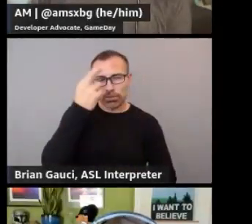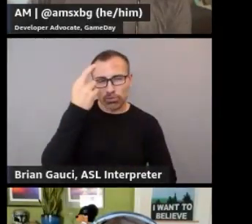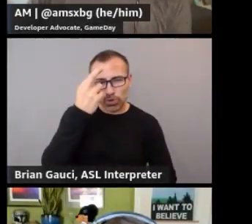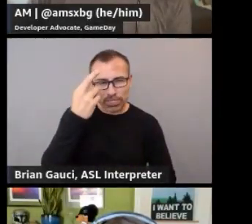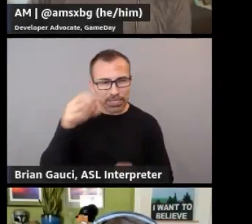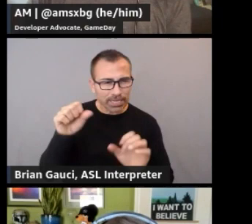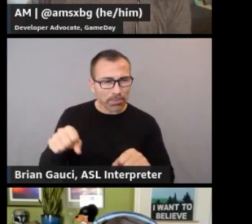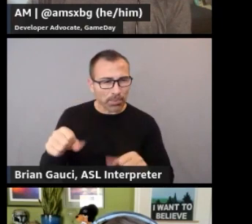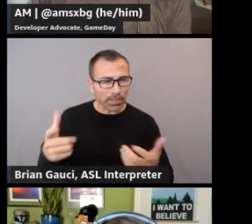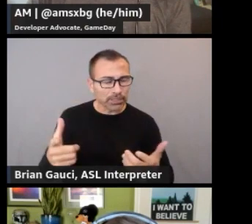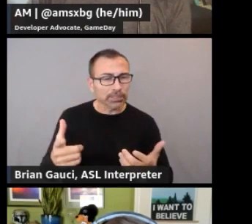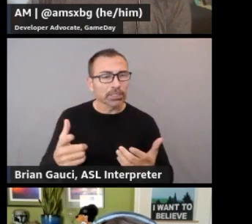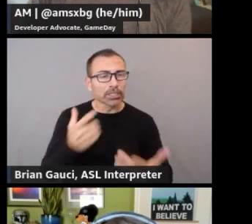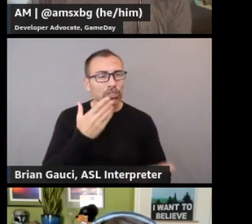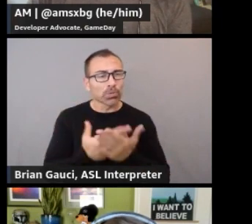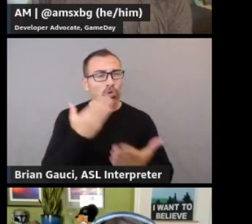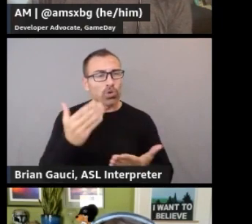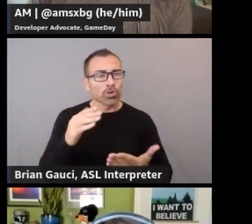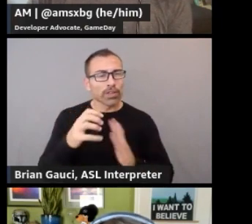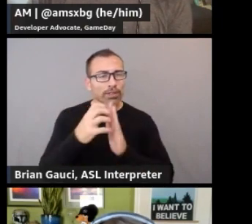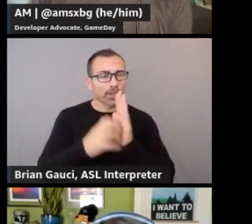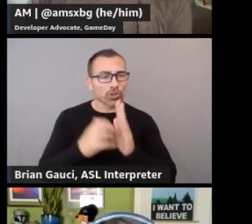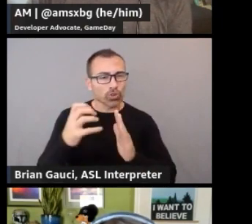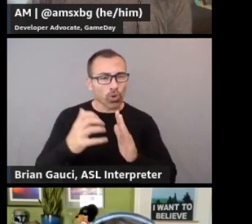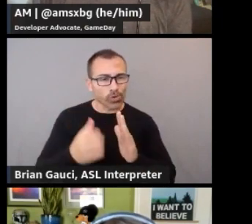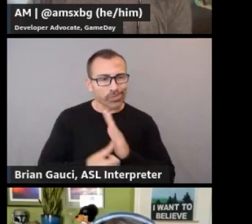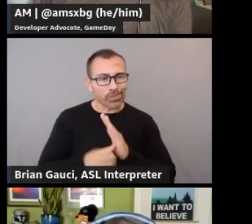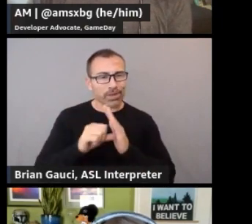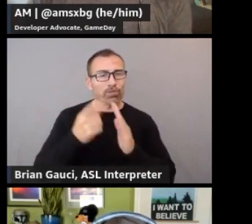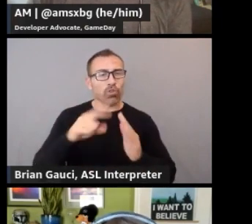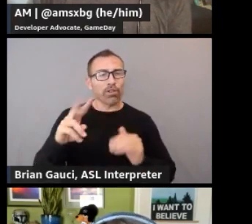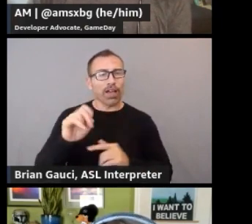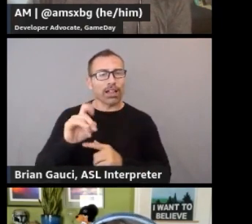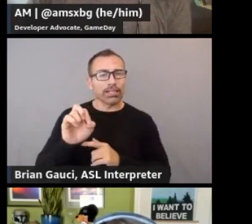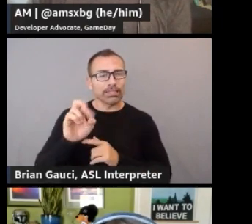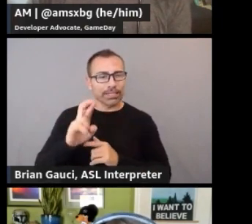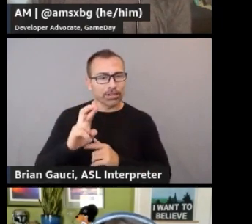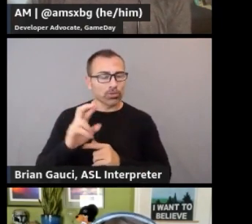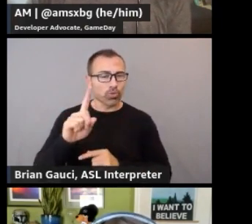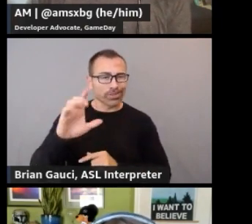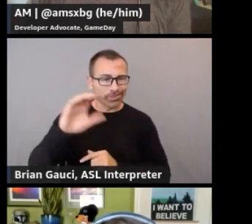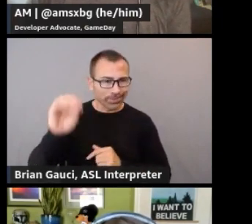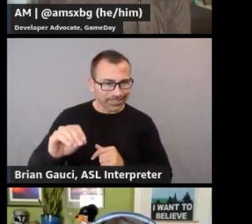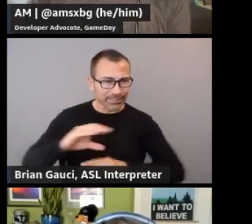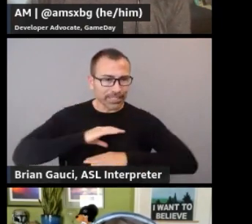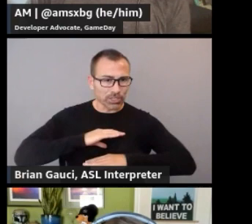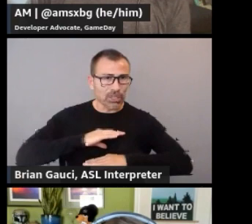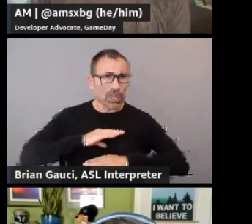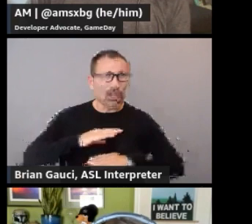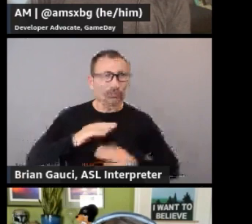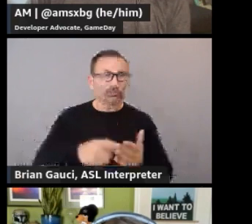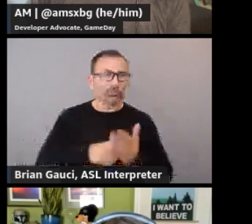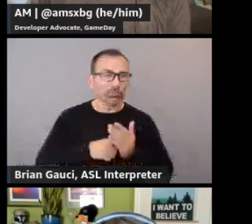prove that the code we implemented for our validator 100% of the time satisfies those conditions. So it's our way